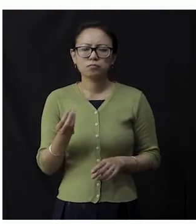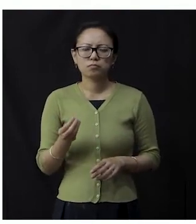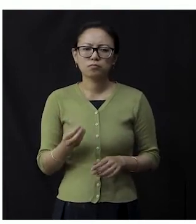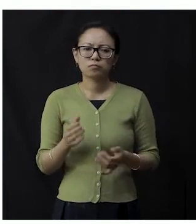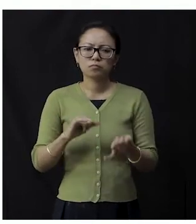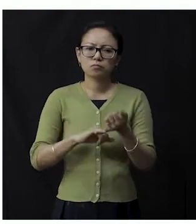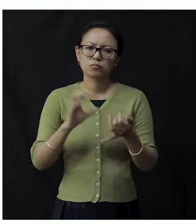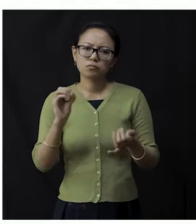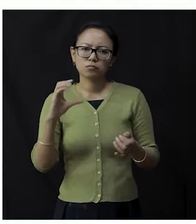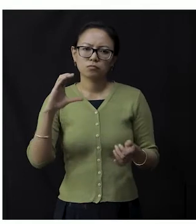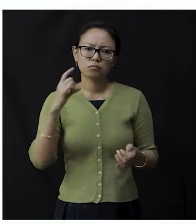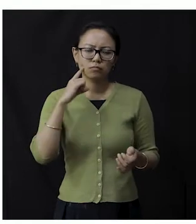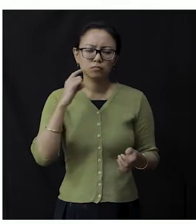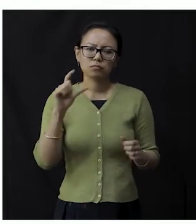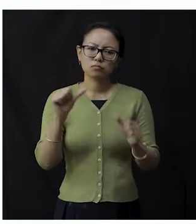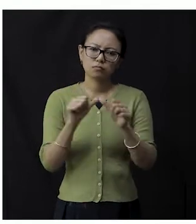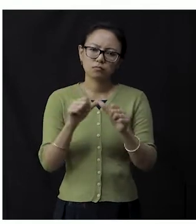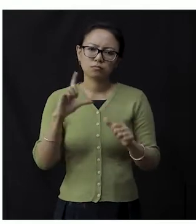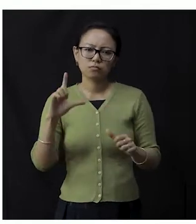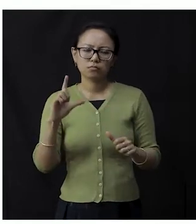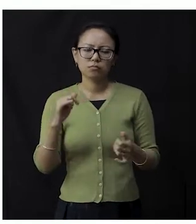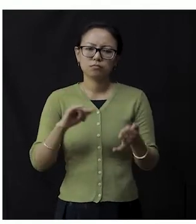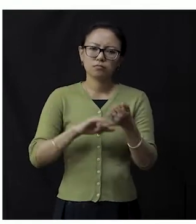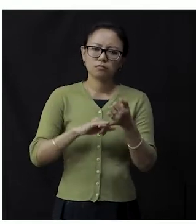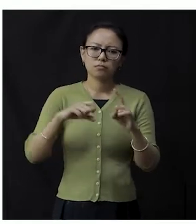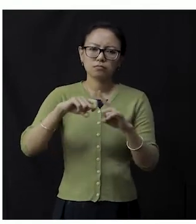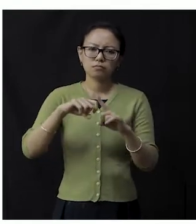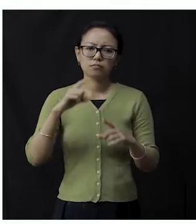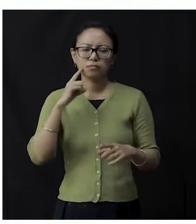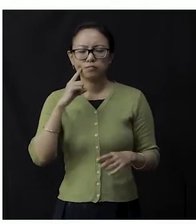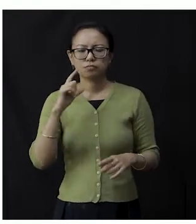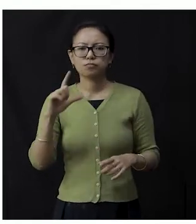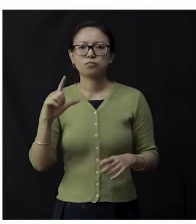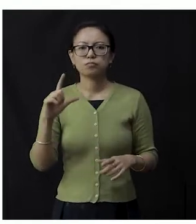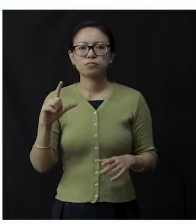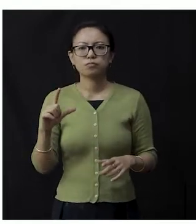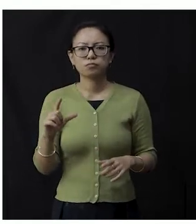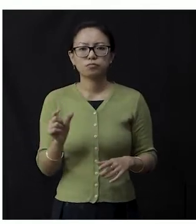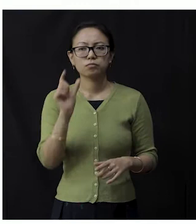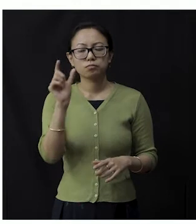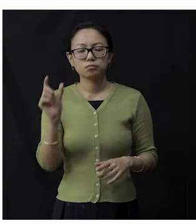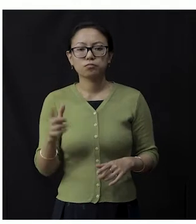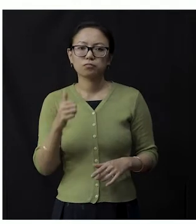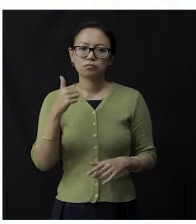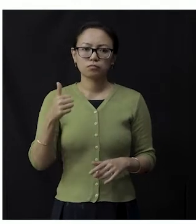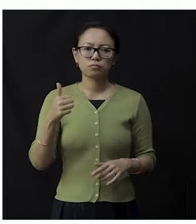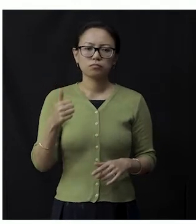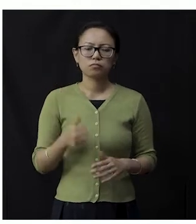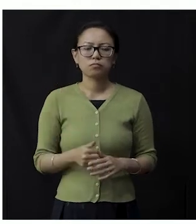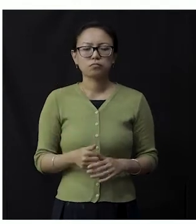skills require us to be saying. So, those are called golden words like thank you, please,